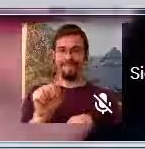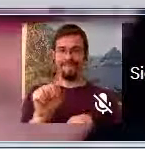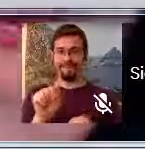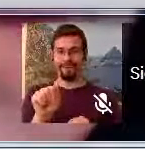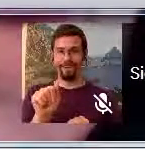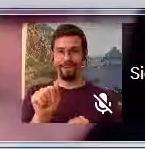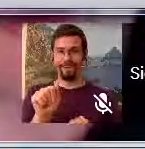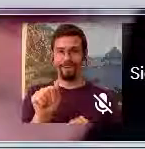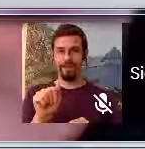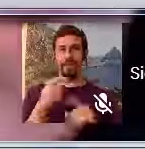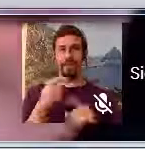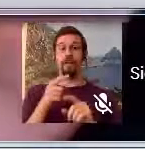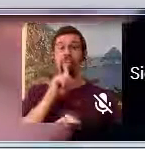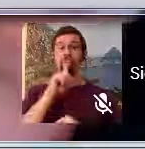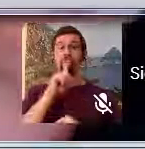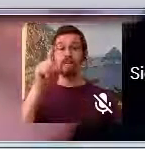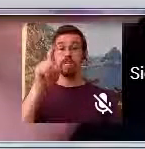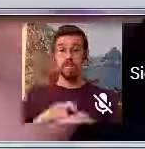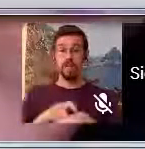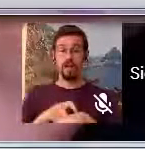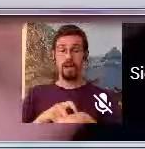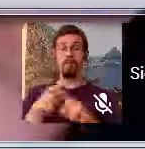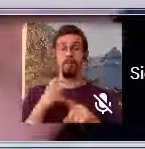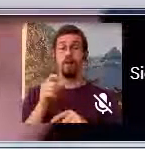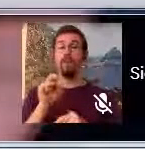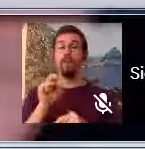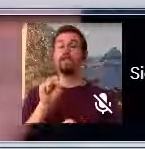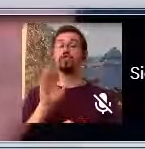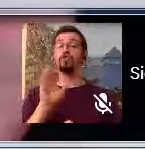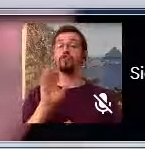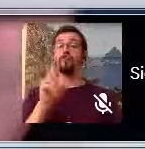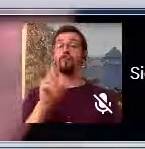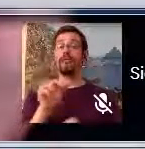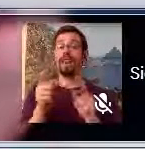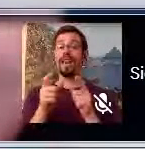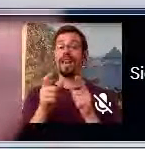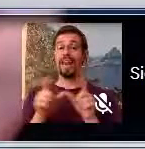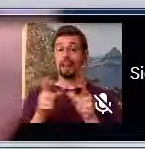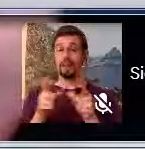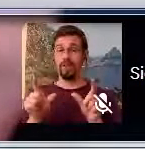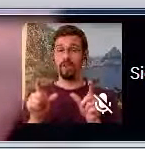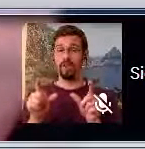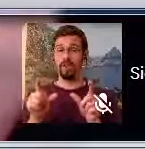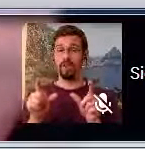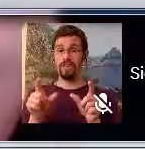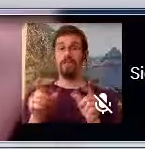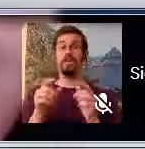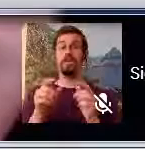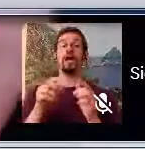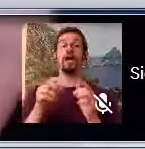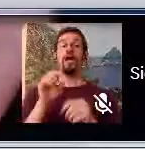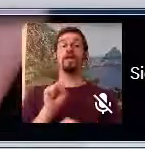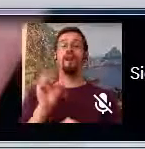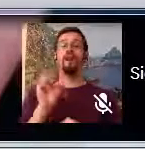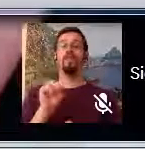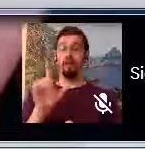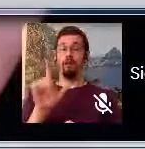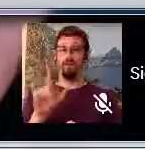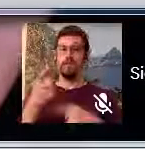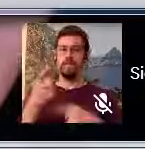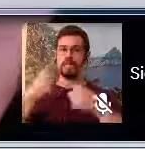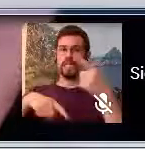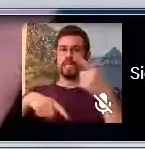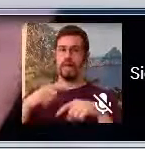called SWML, which means Sign Modeling Language, designed for describing